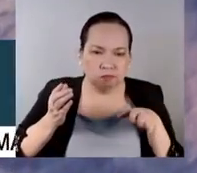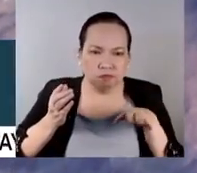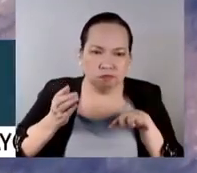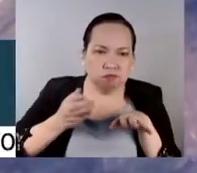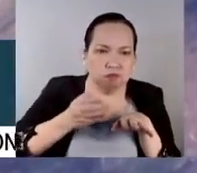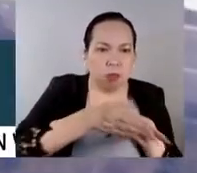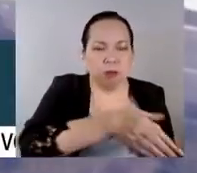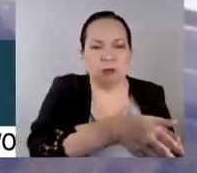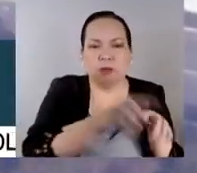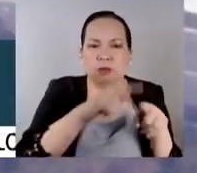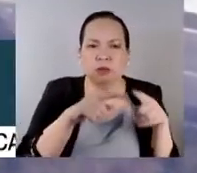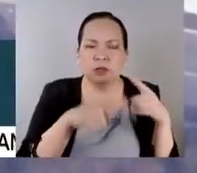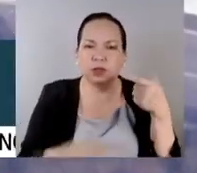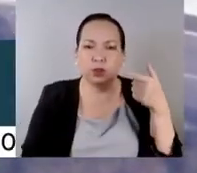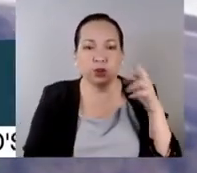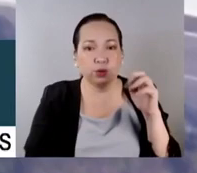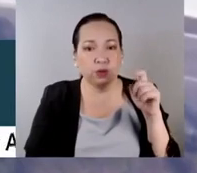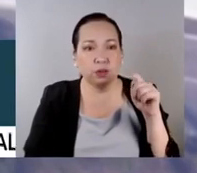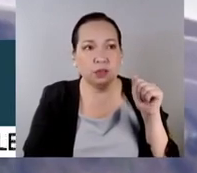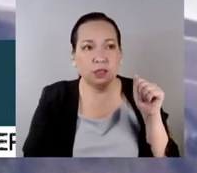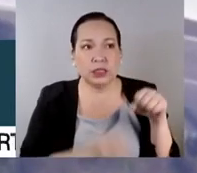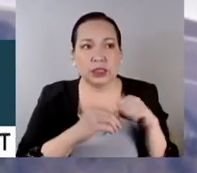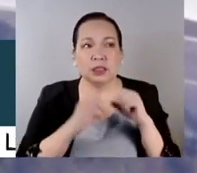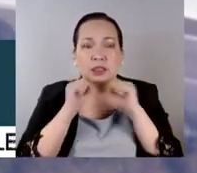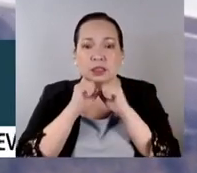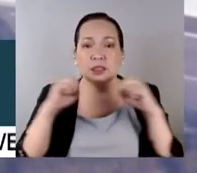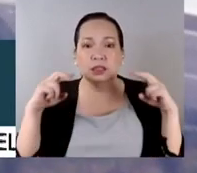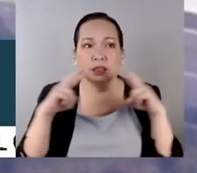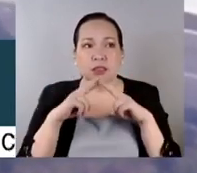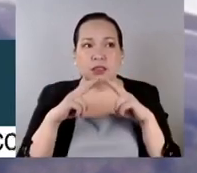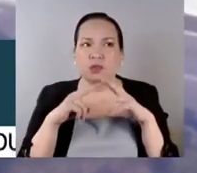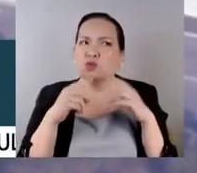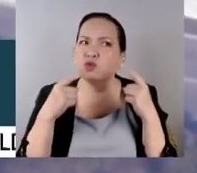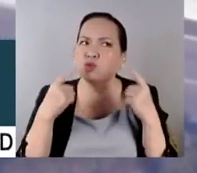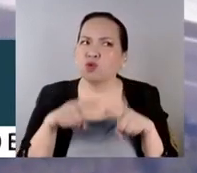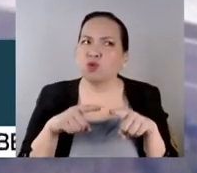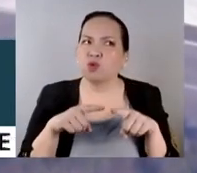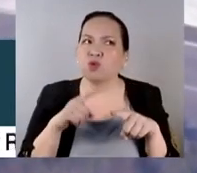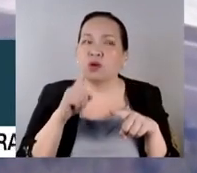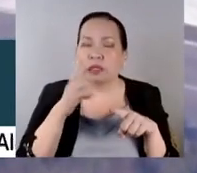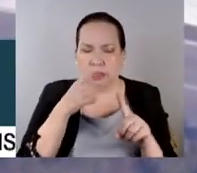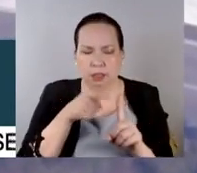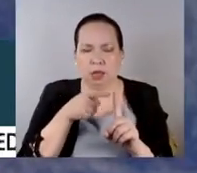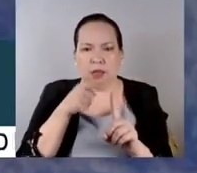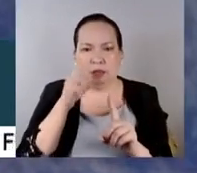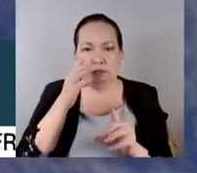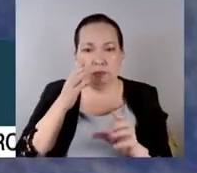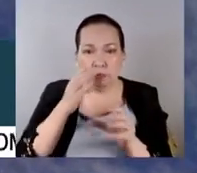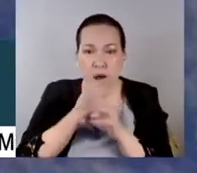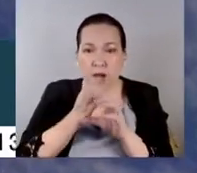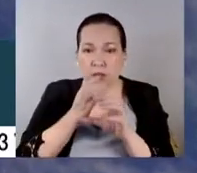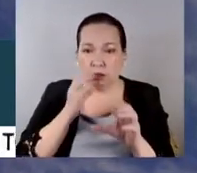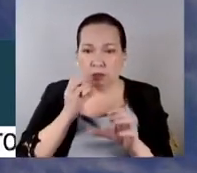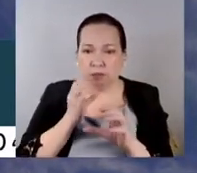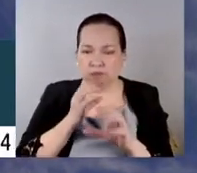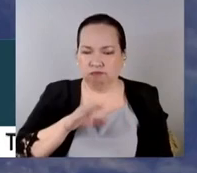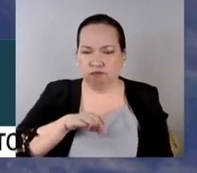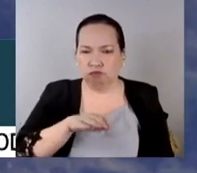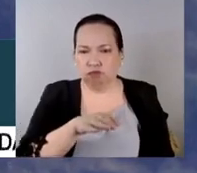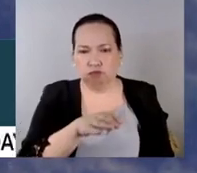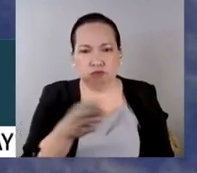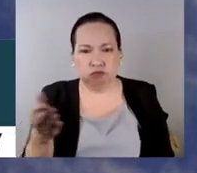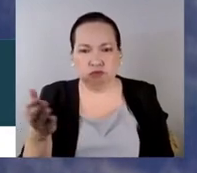The accident, which police said appears to involve only a single vehicle, happened late Sunday amid heavy